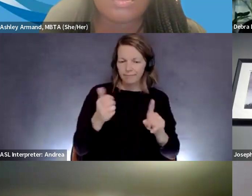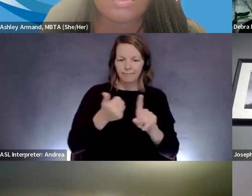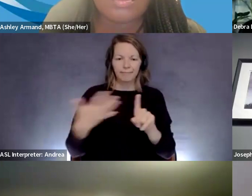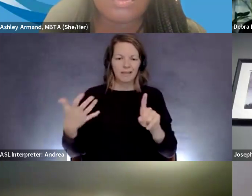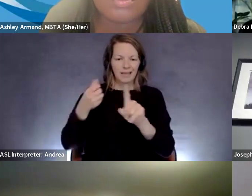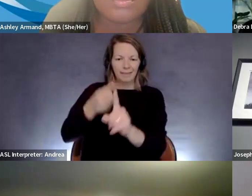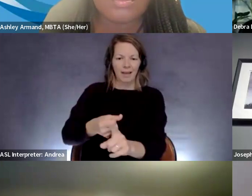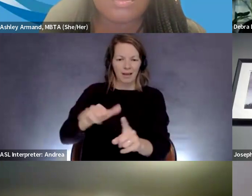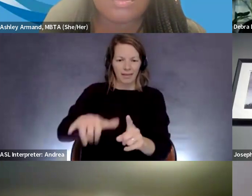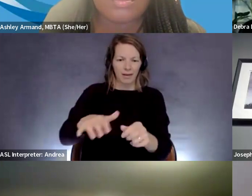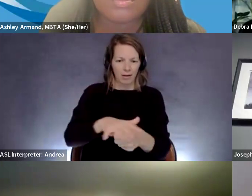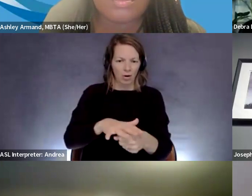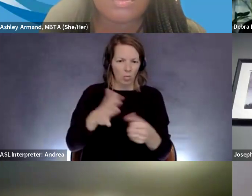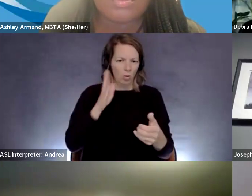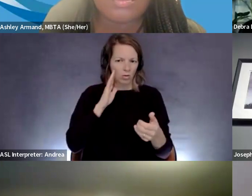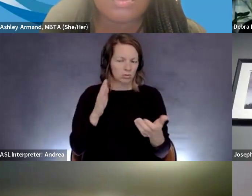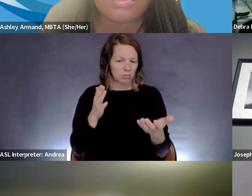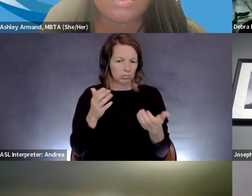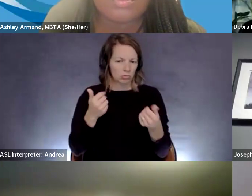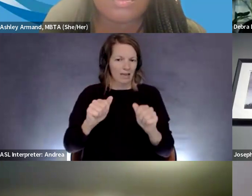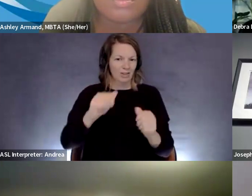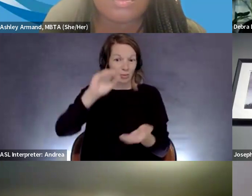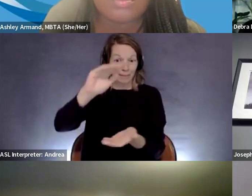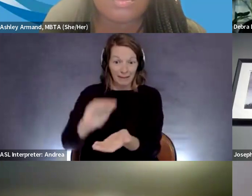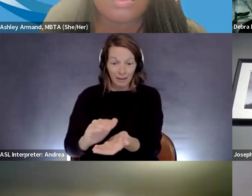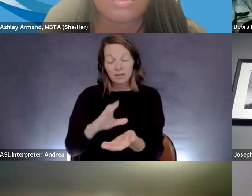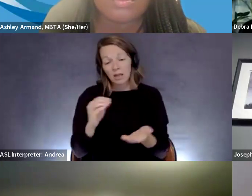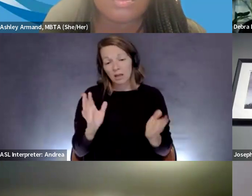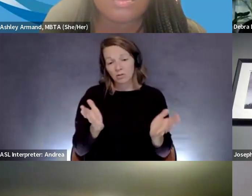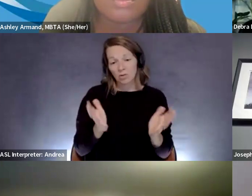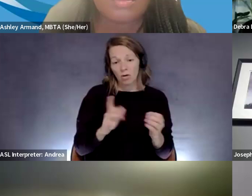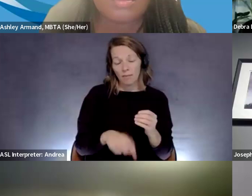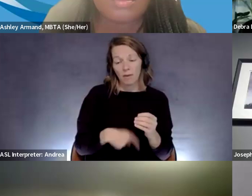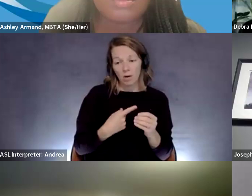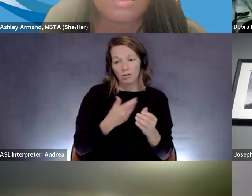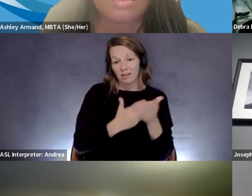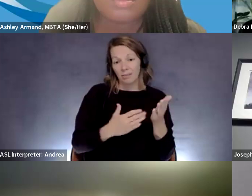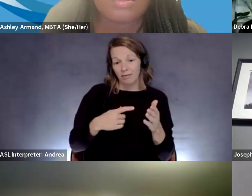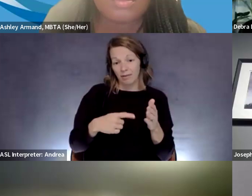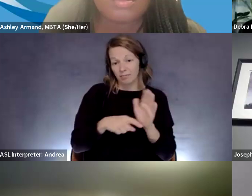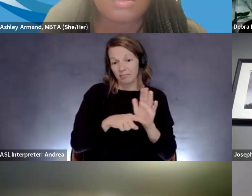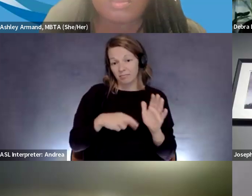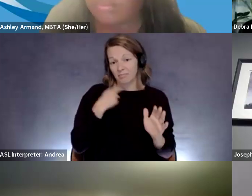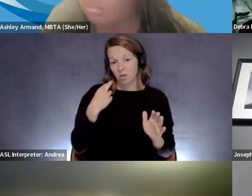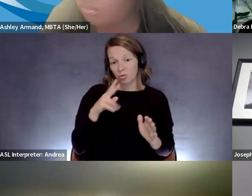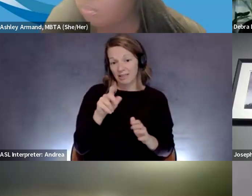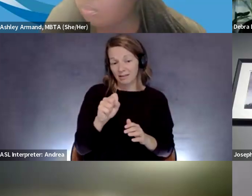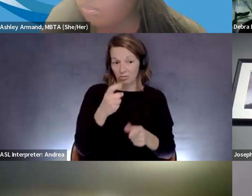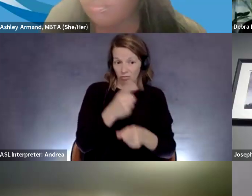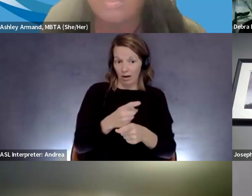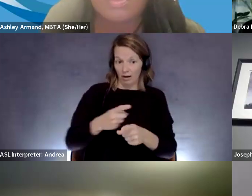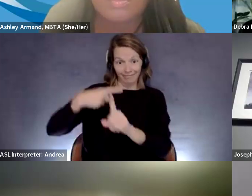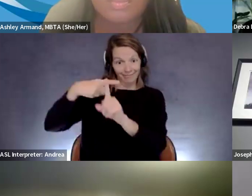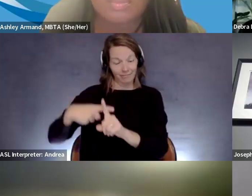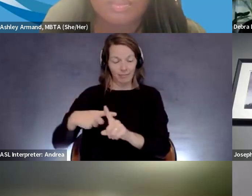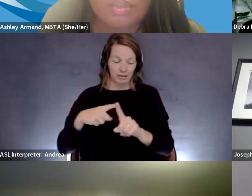the site selection and what we tried to minimize. And we can talk to you about some of the risks, because like you said, there's benefits, but there's